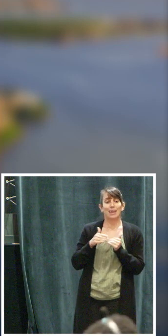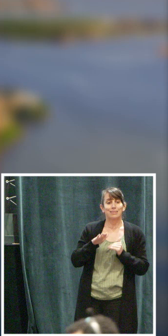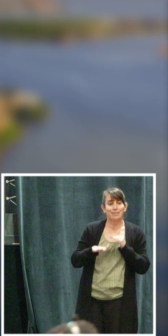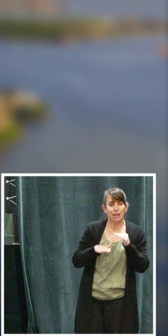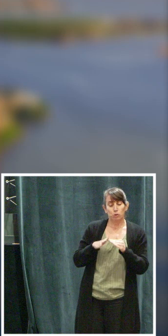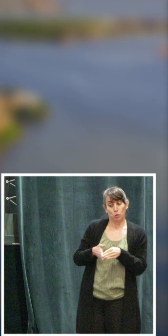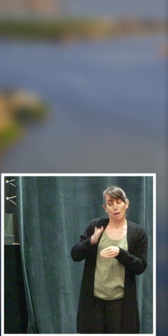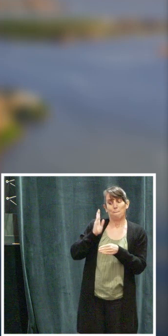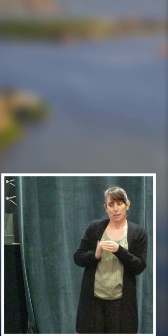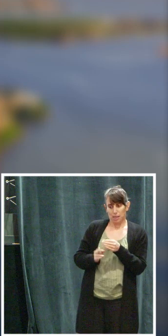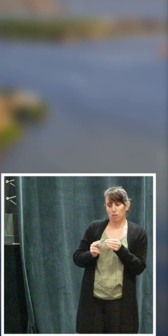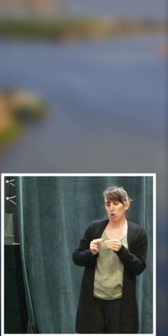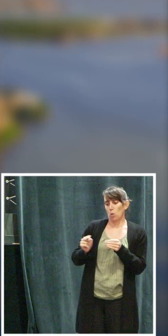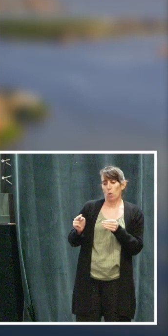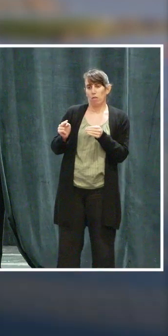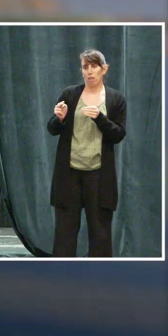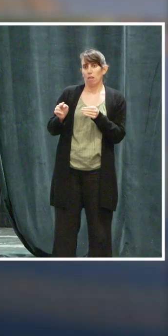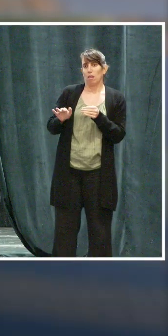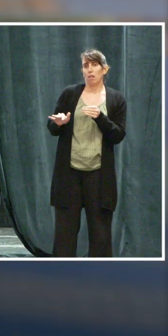community weigh in?